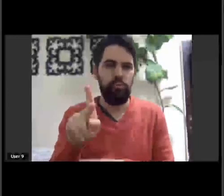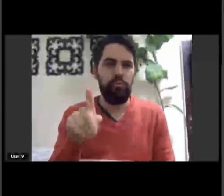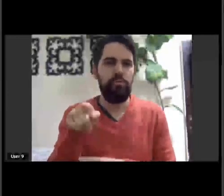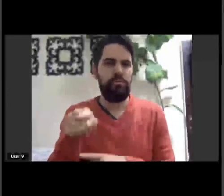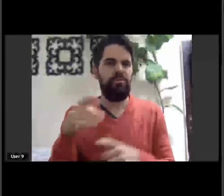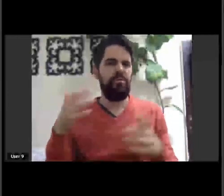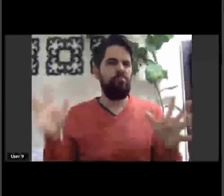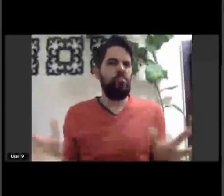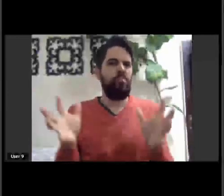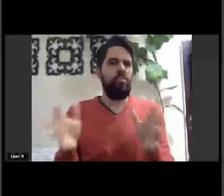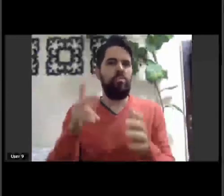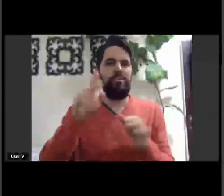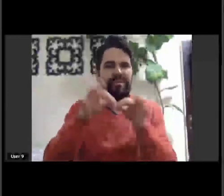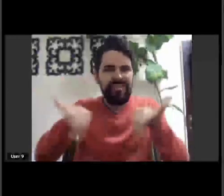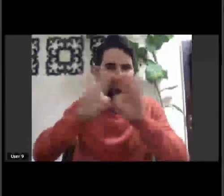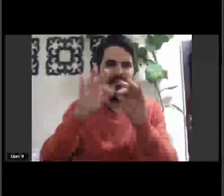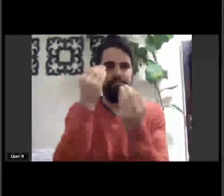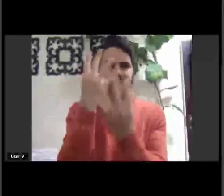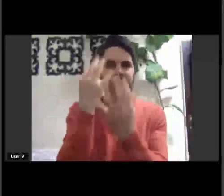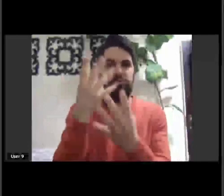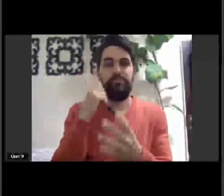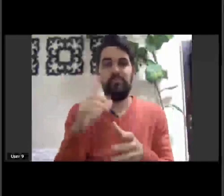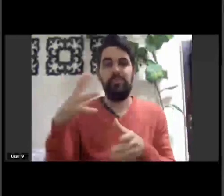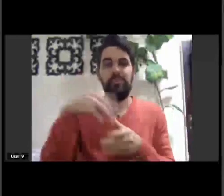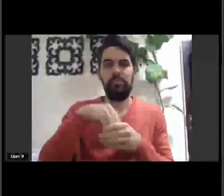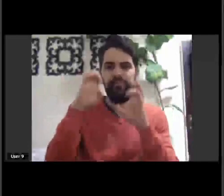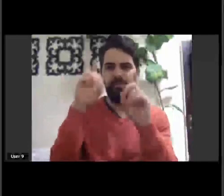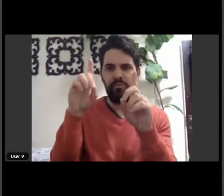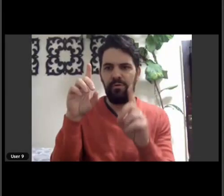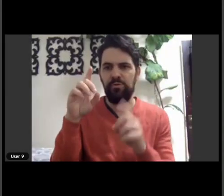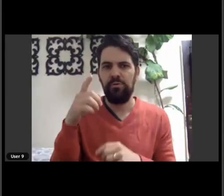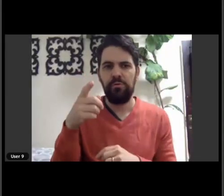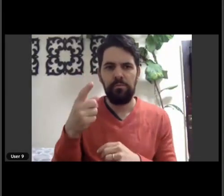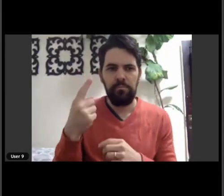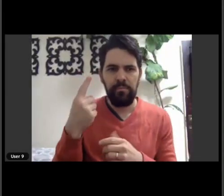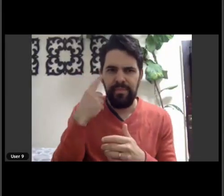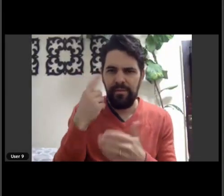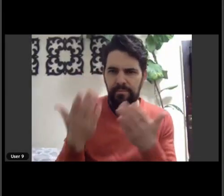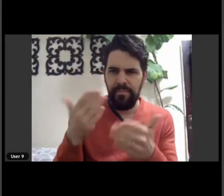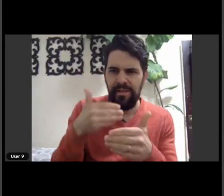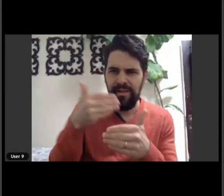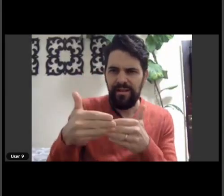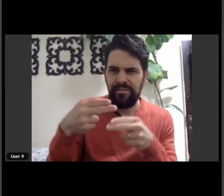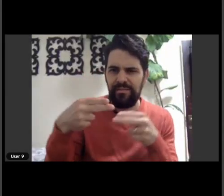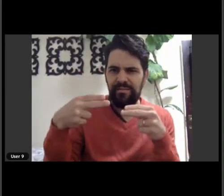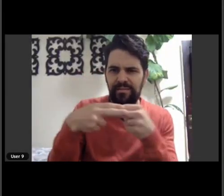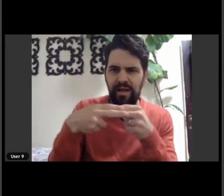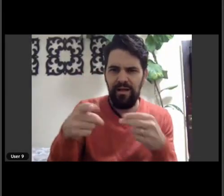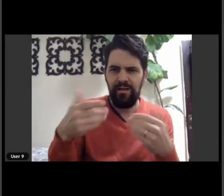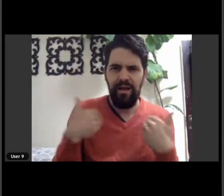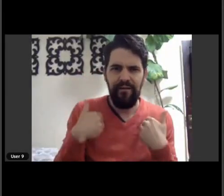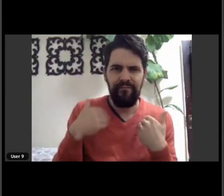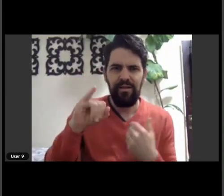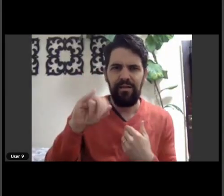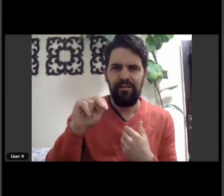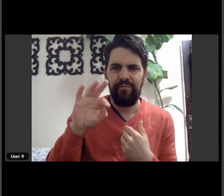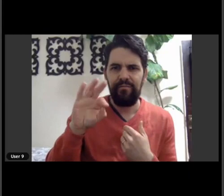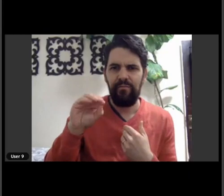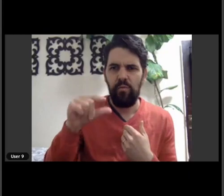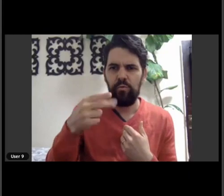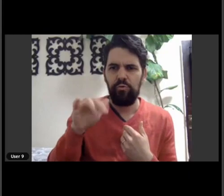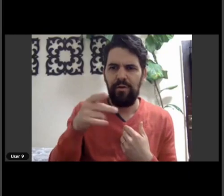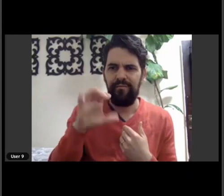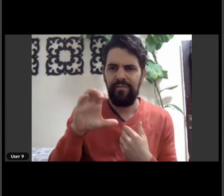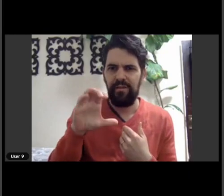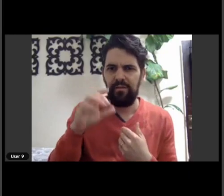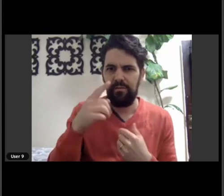on Disability Network, or GLAD, and they provide key information. I think we